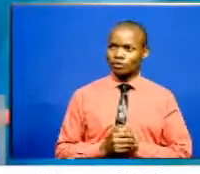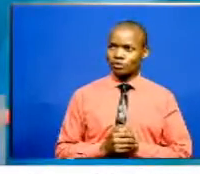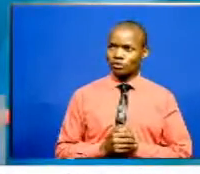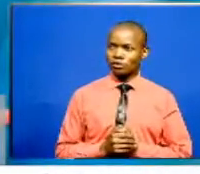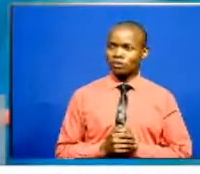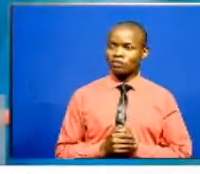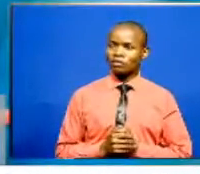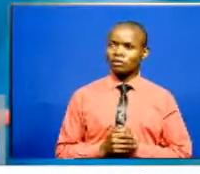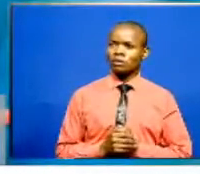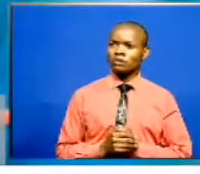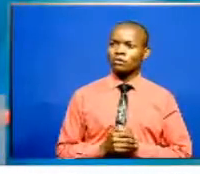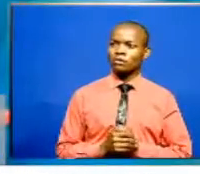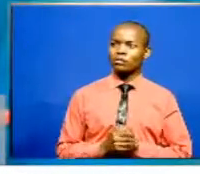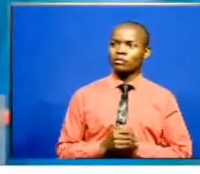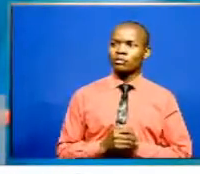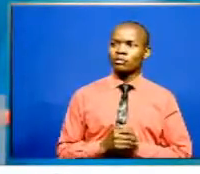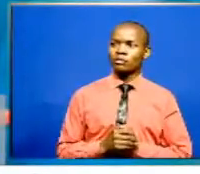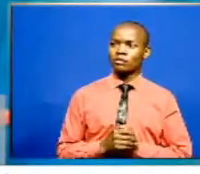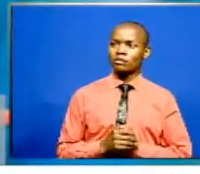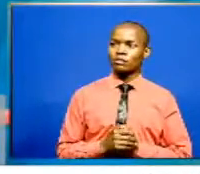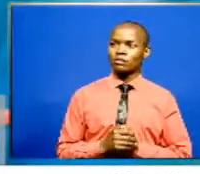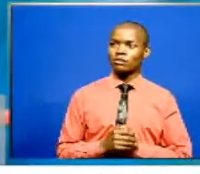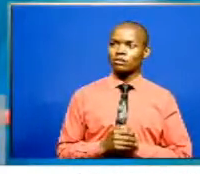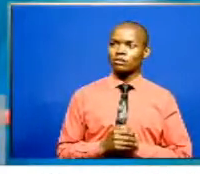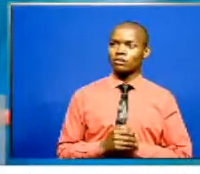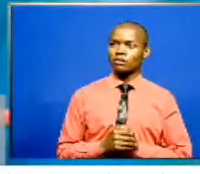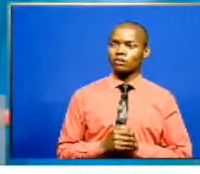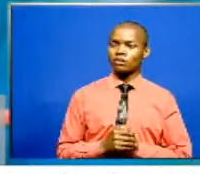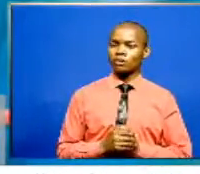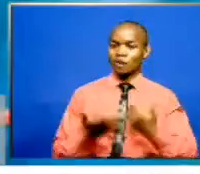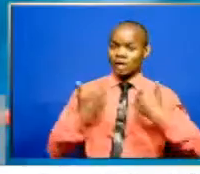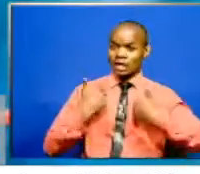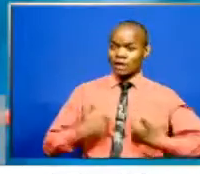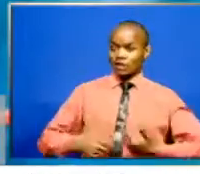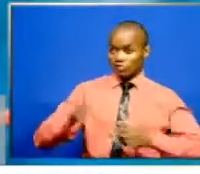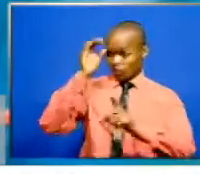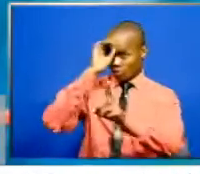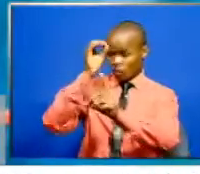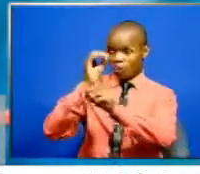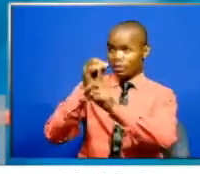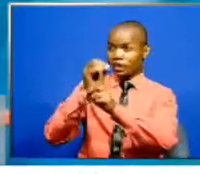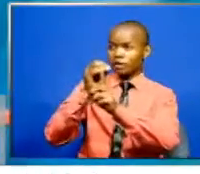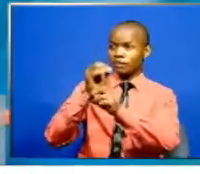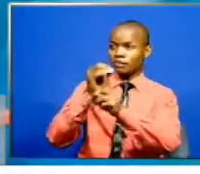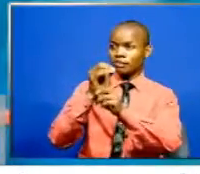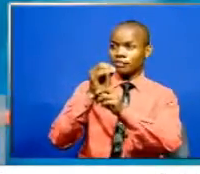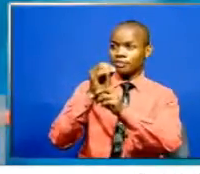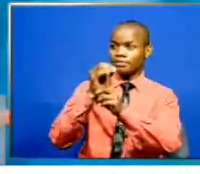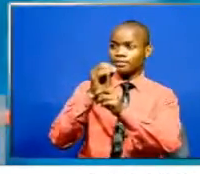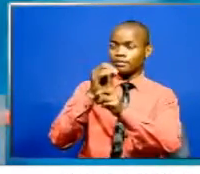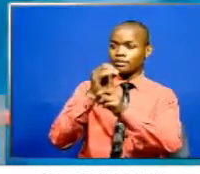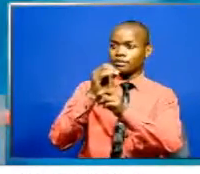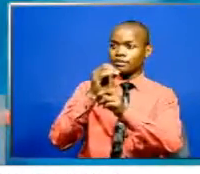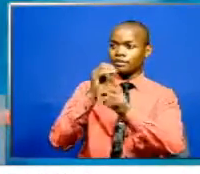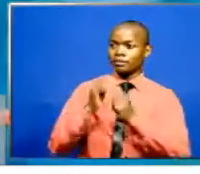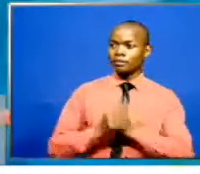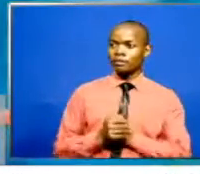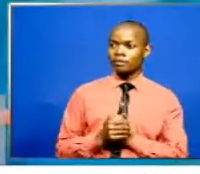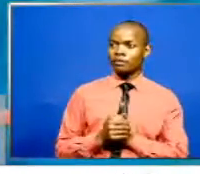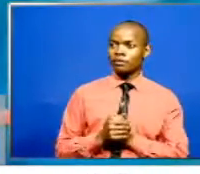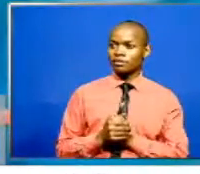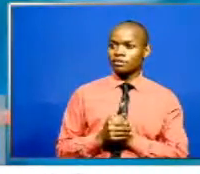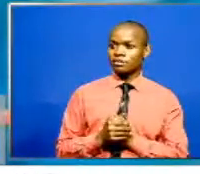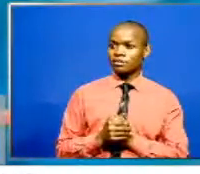I think in my humble opinion, mm-hmm. is really because